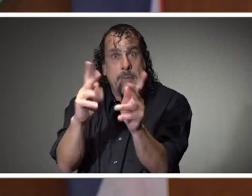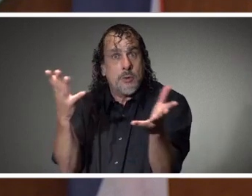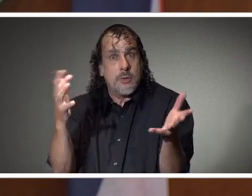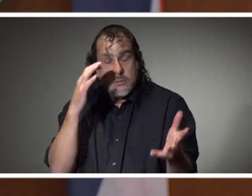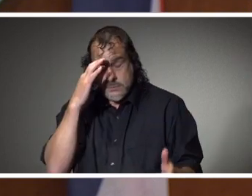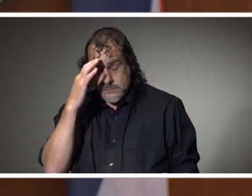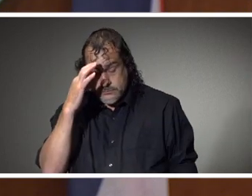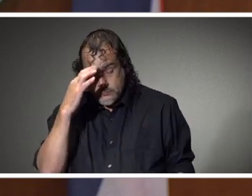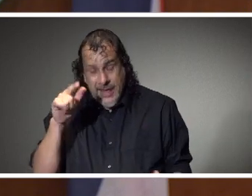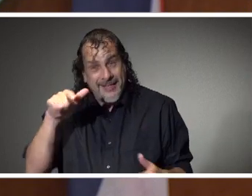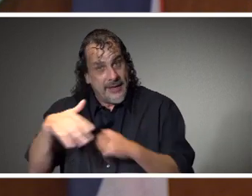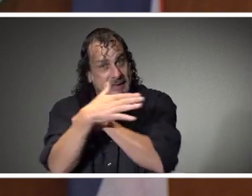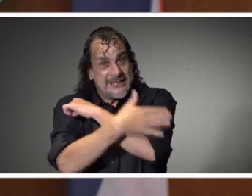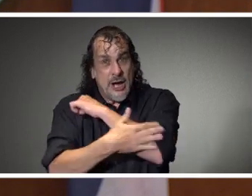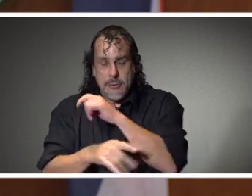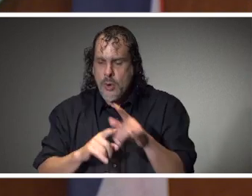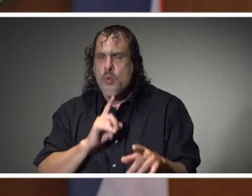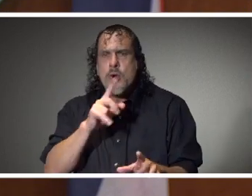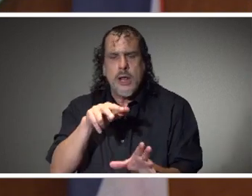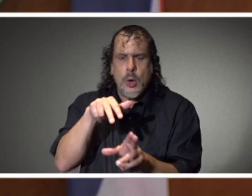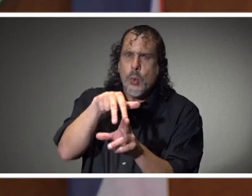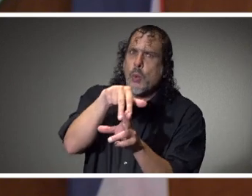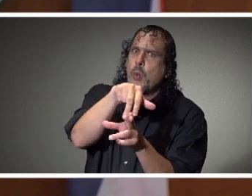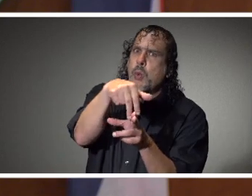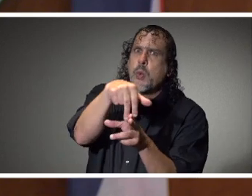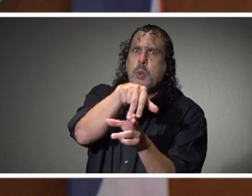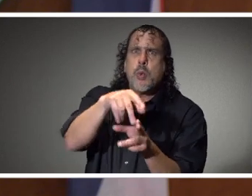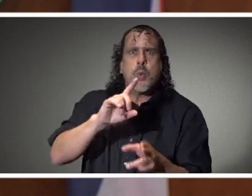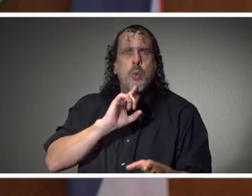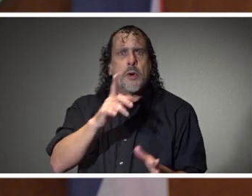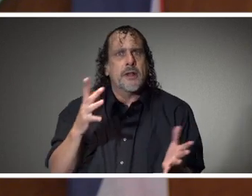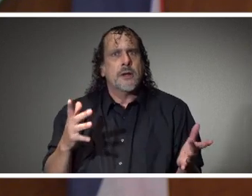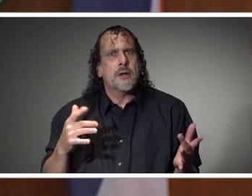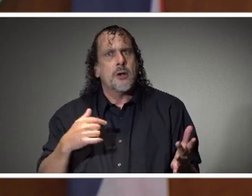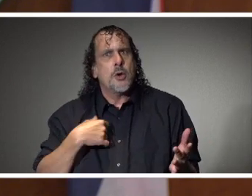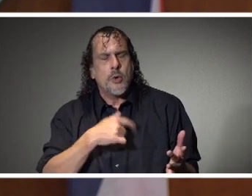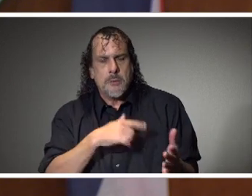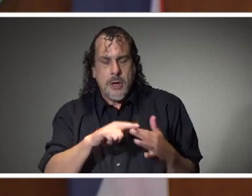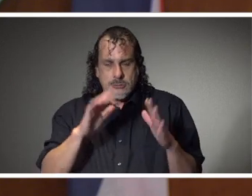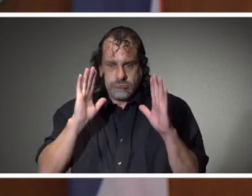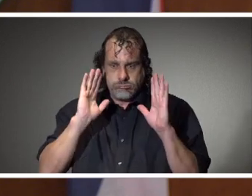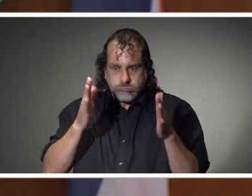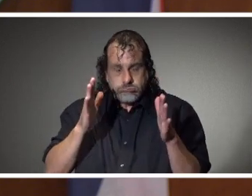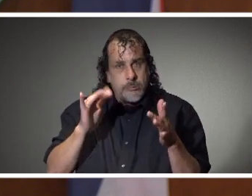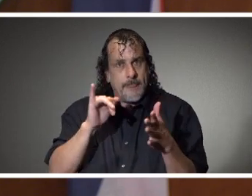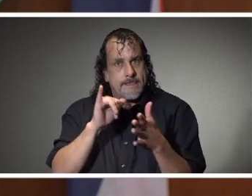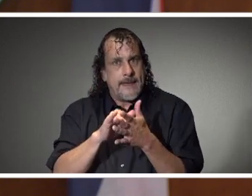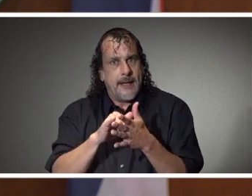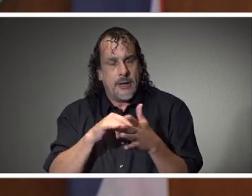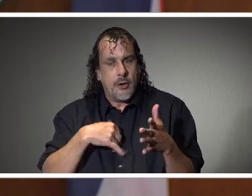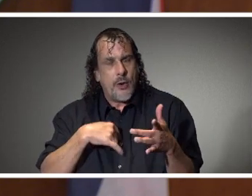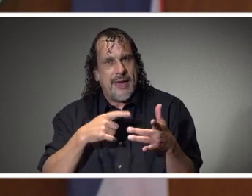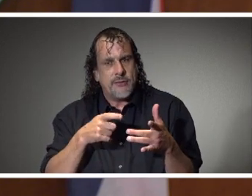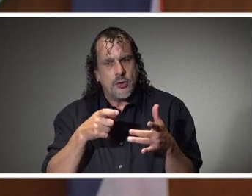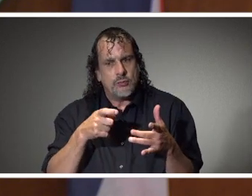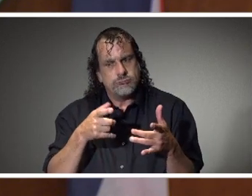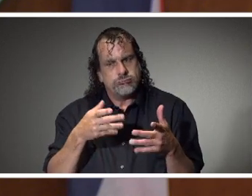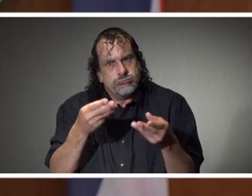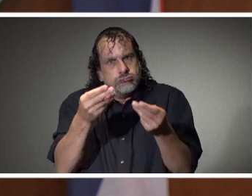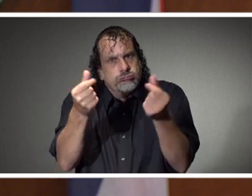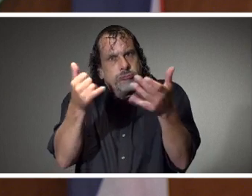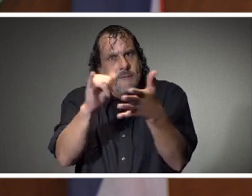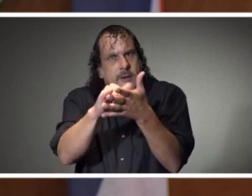edge. We have to recognize that, and we must be prepared to deal with it. We cannot pretend